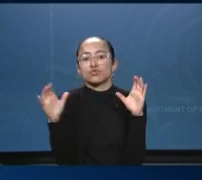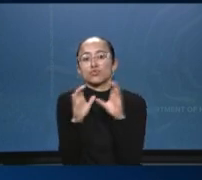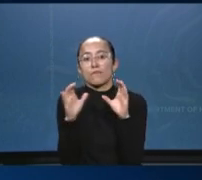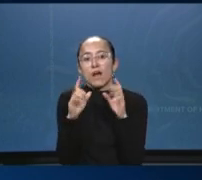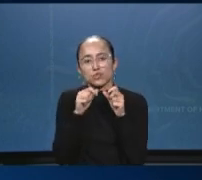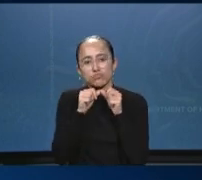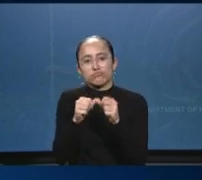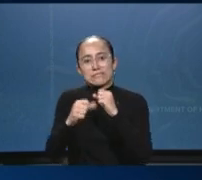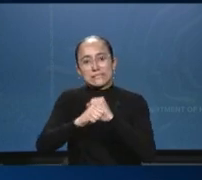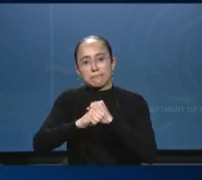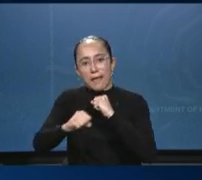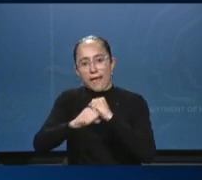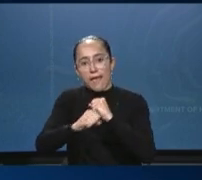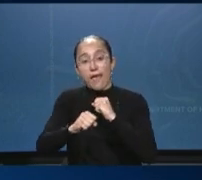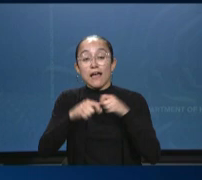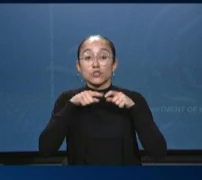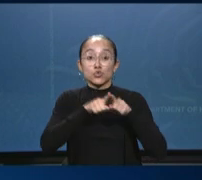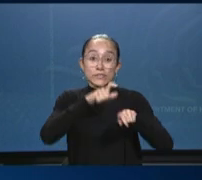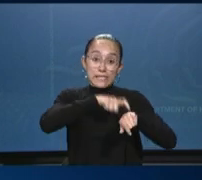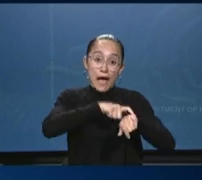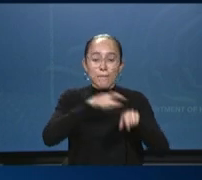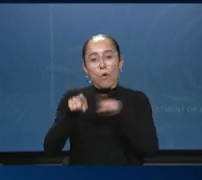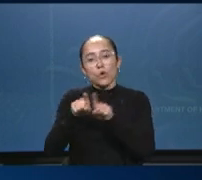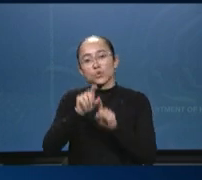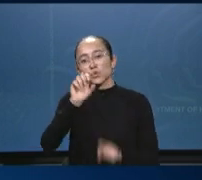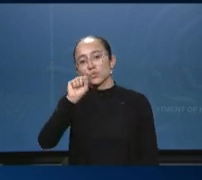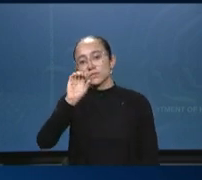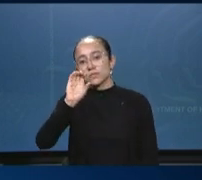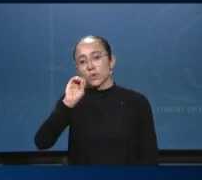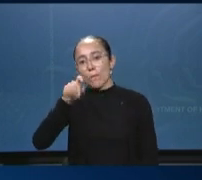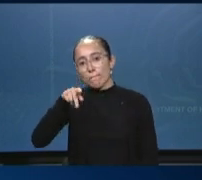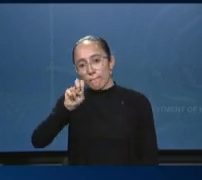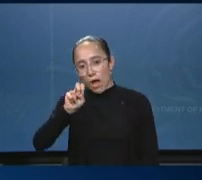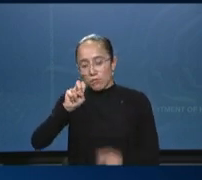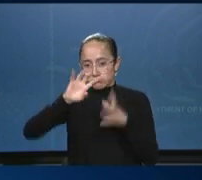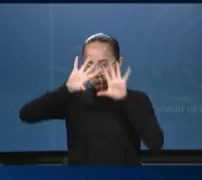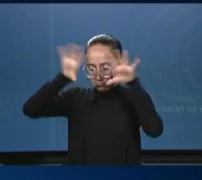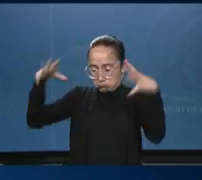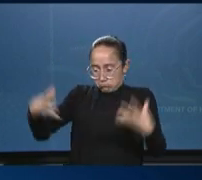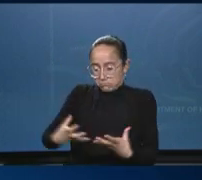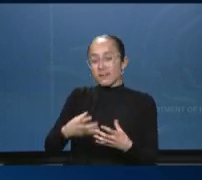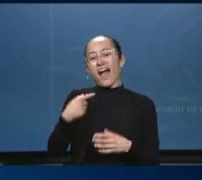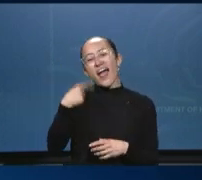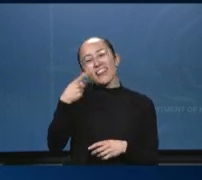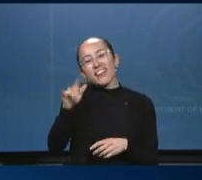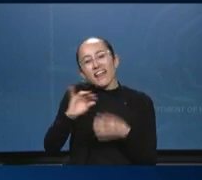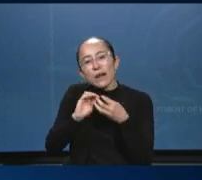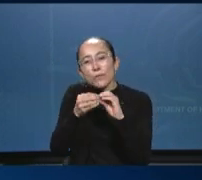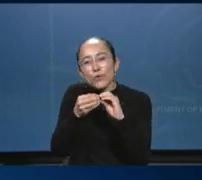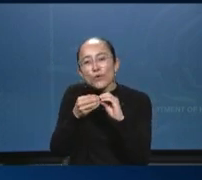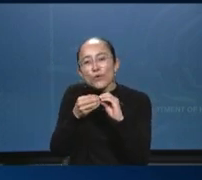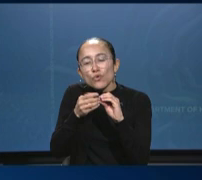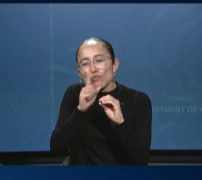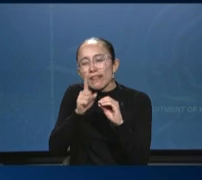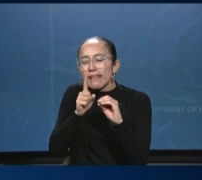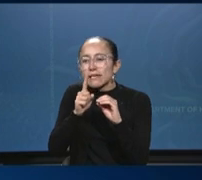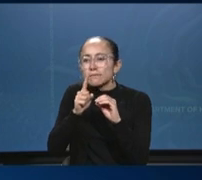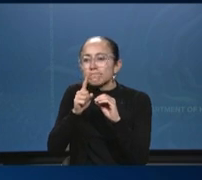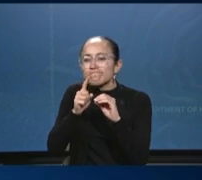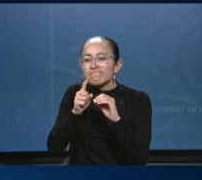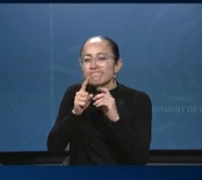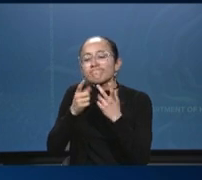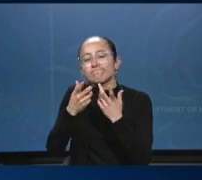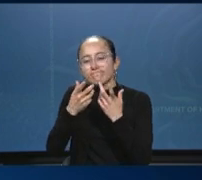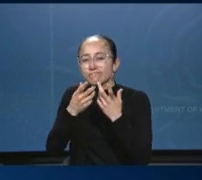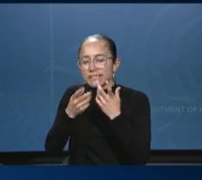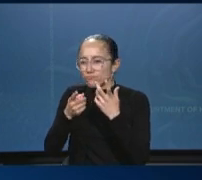to be expanded in duration and scope. But I think that that number belies the real